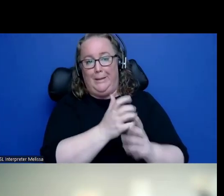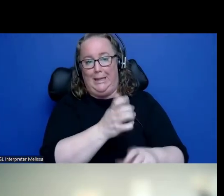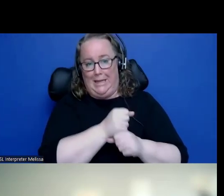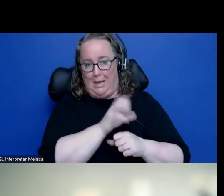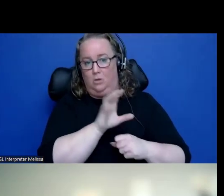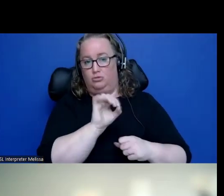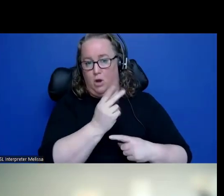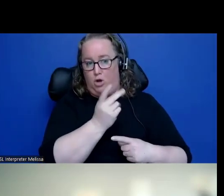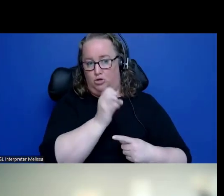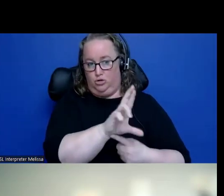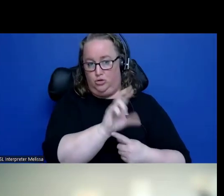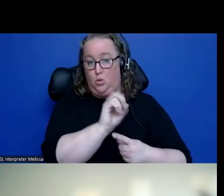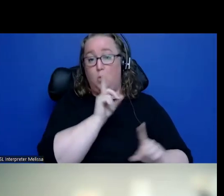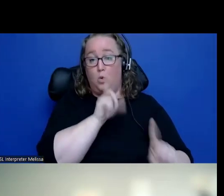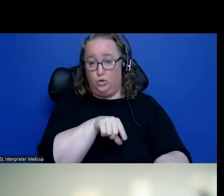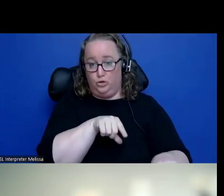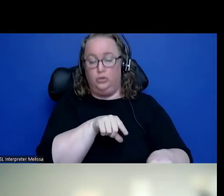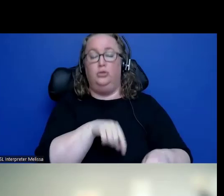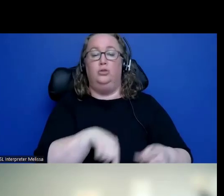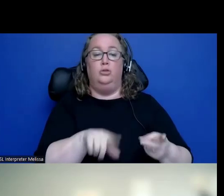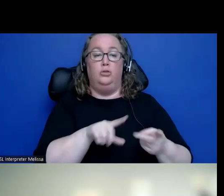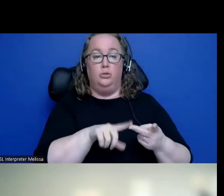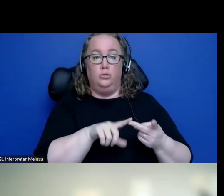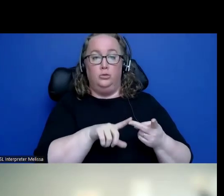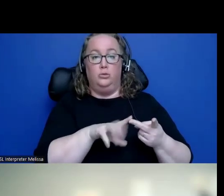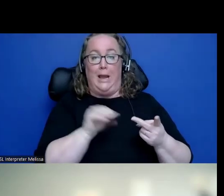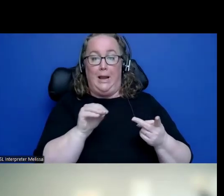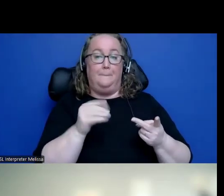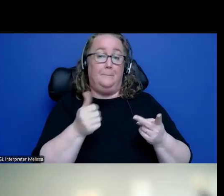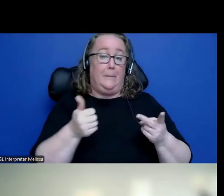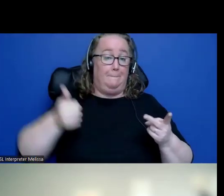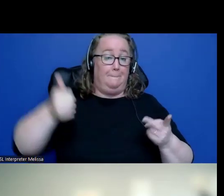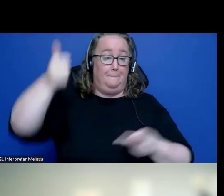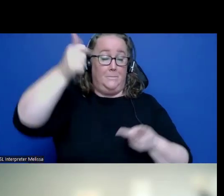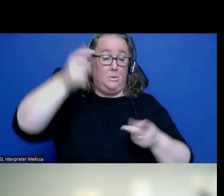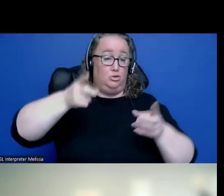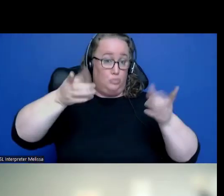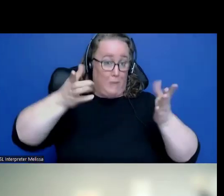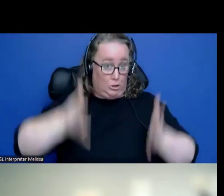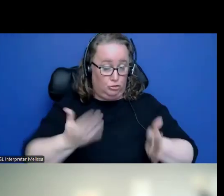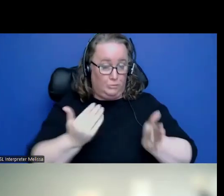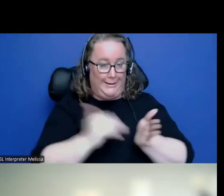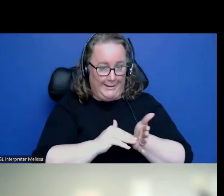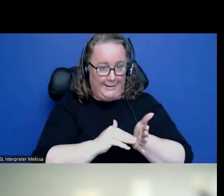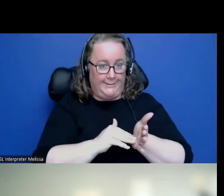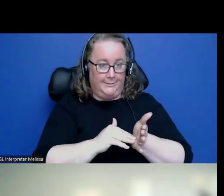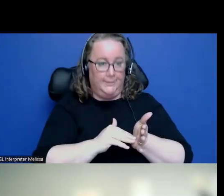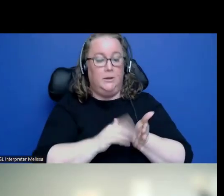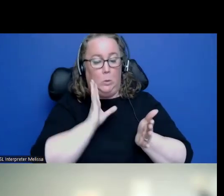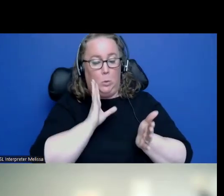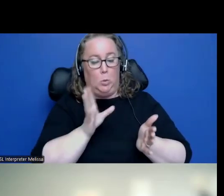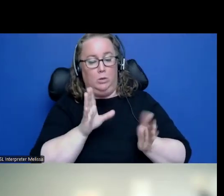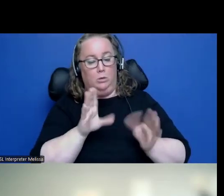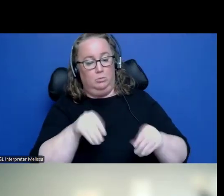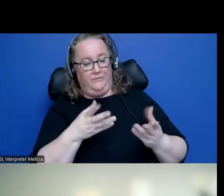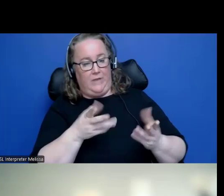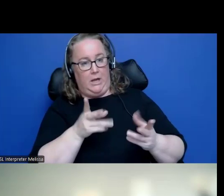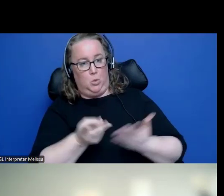order. And the medical executive director, as I said, conducts a clinical review.